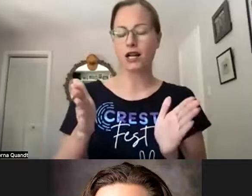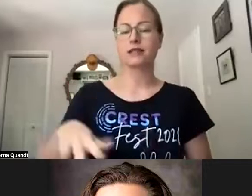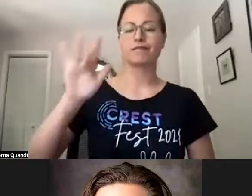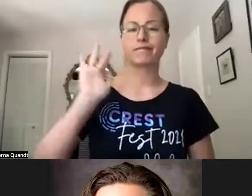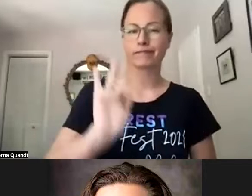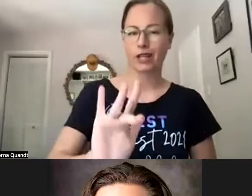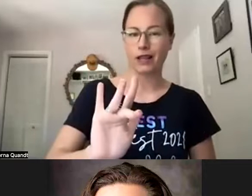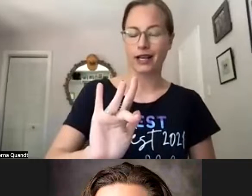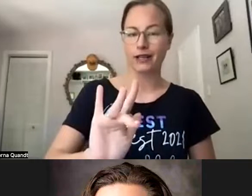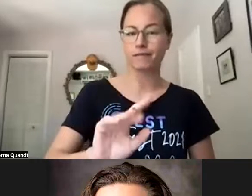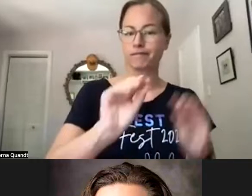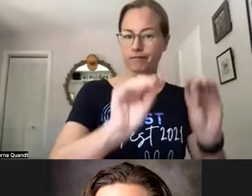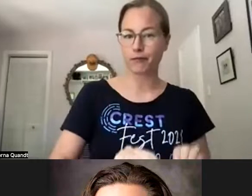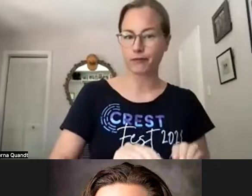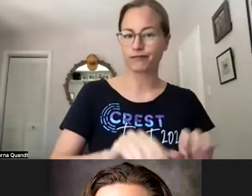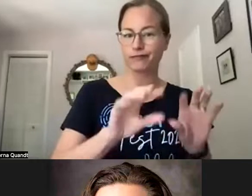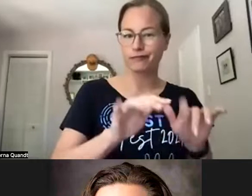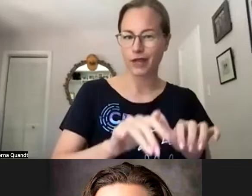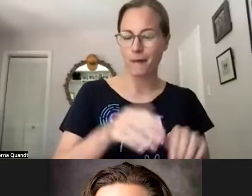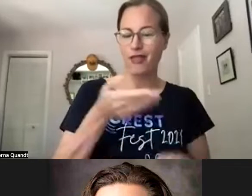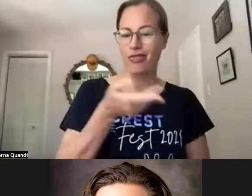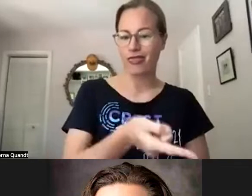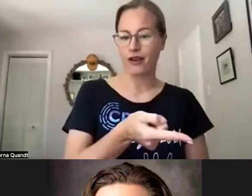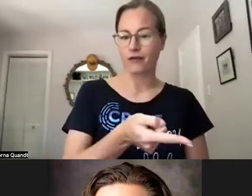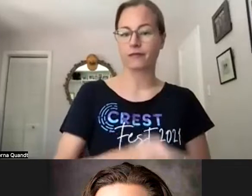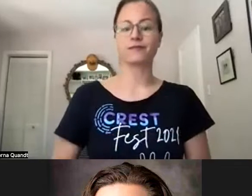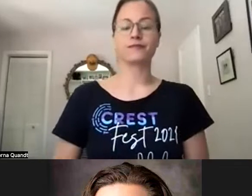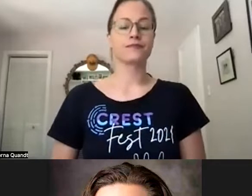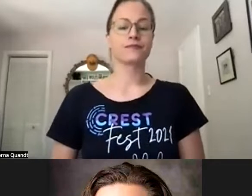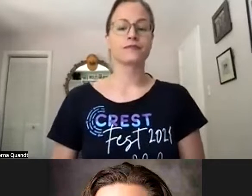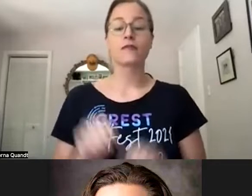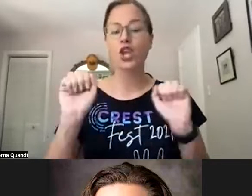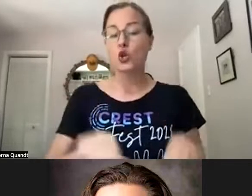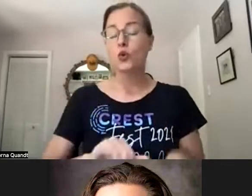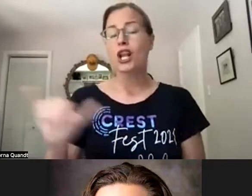question, please use the Q&A option on your bottom menu.